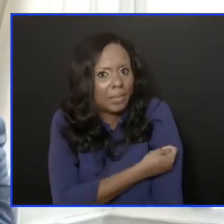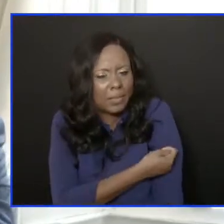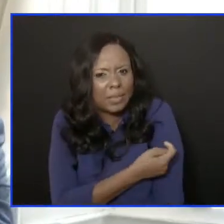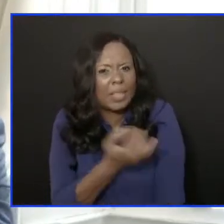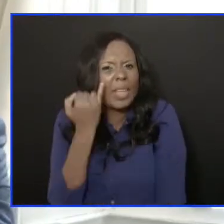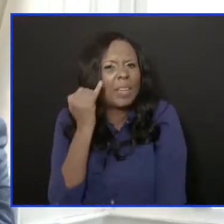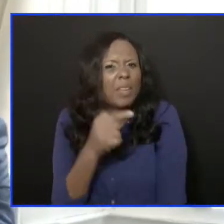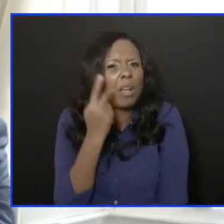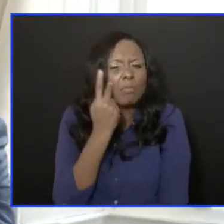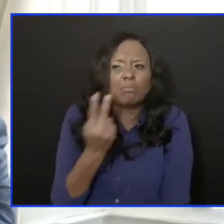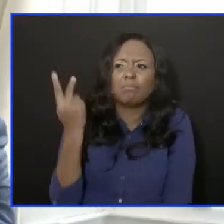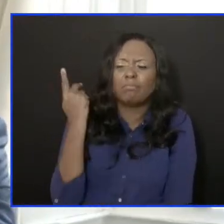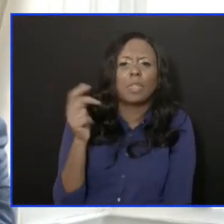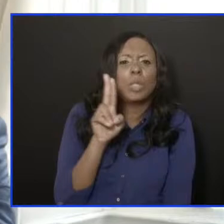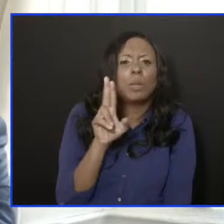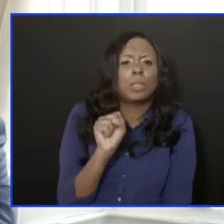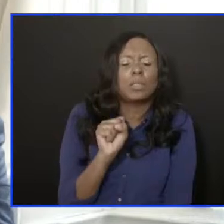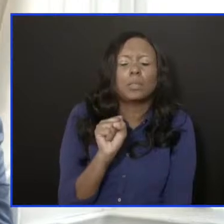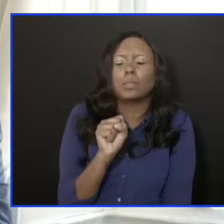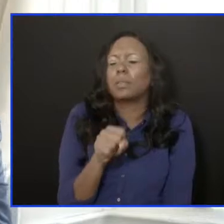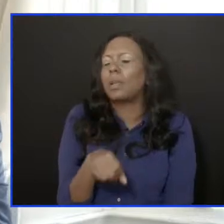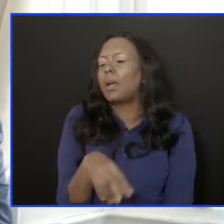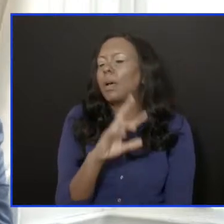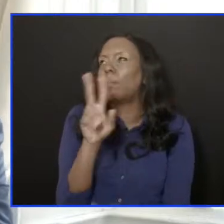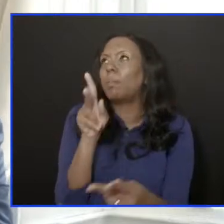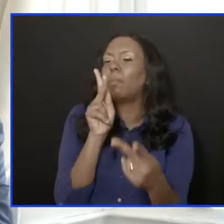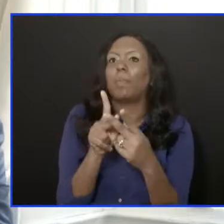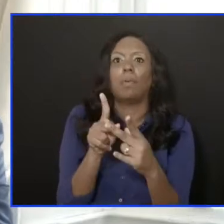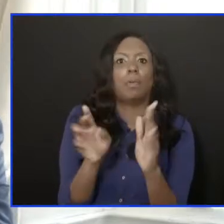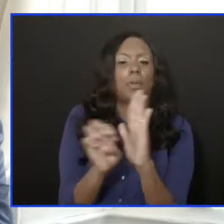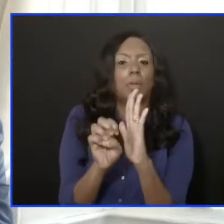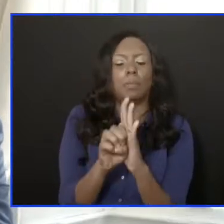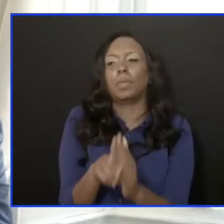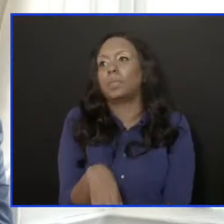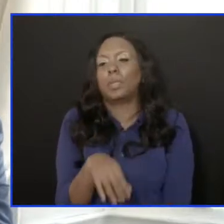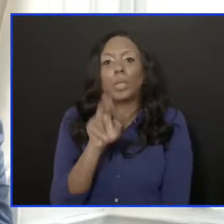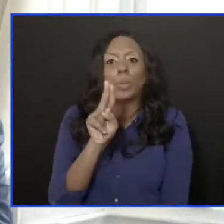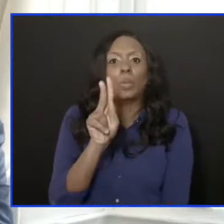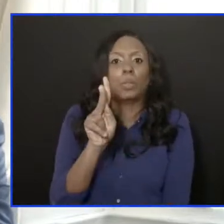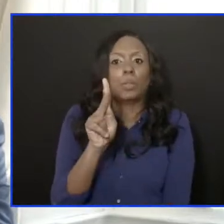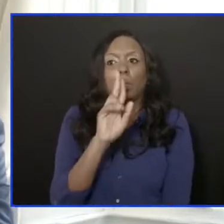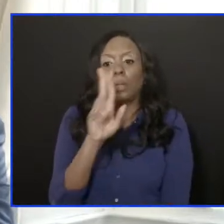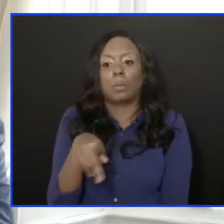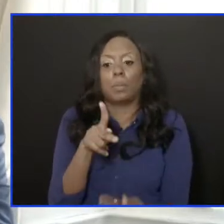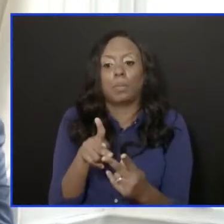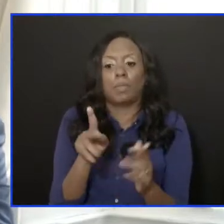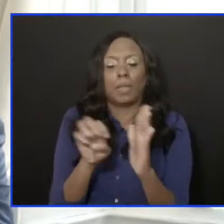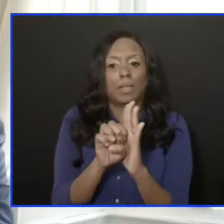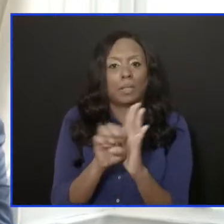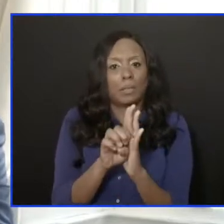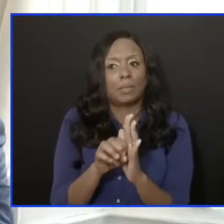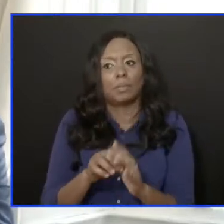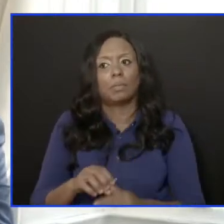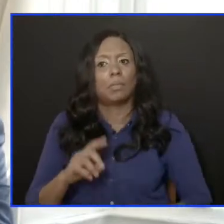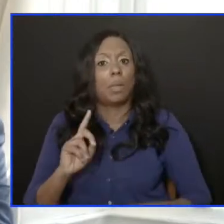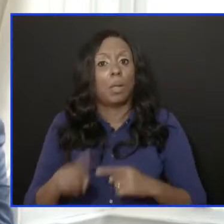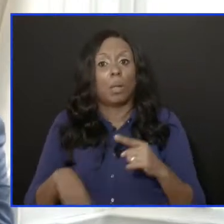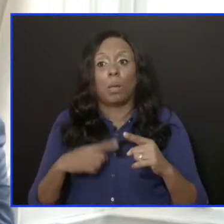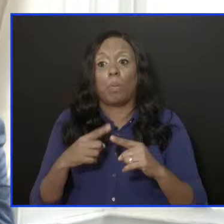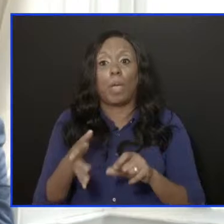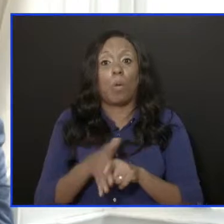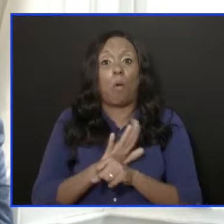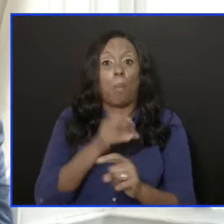back, US is a perfect example. UK is a perfect example. When they first started, look at the deaths, they were